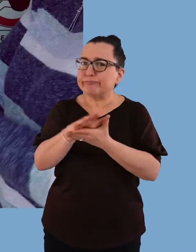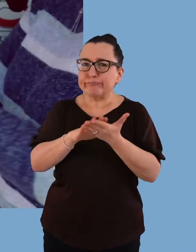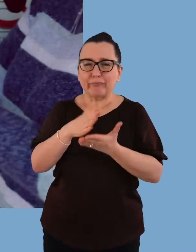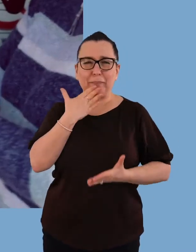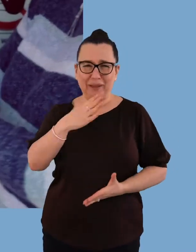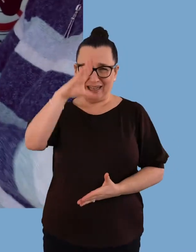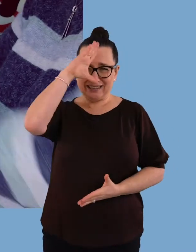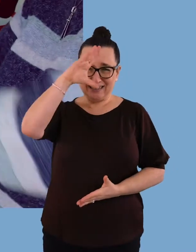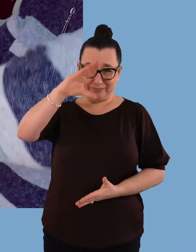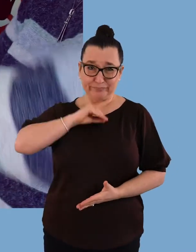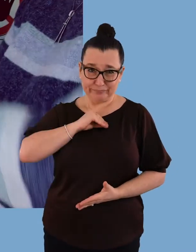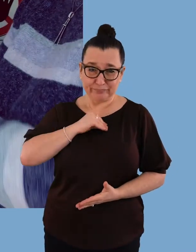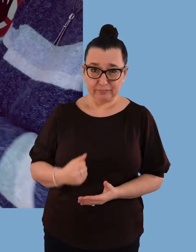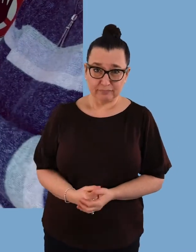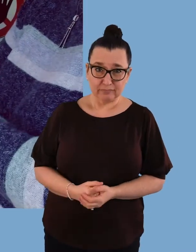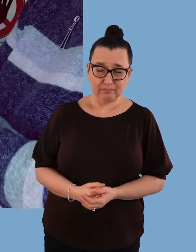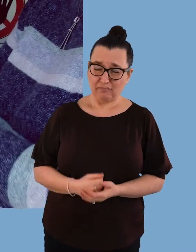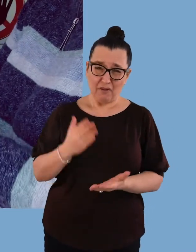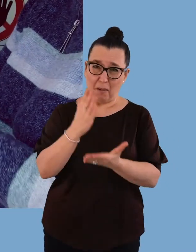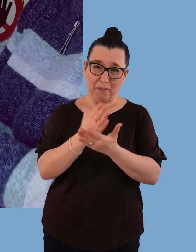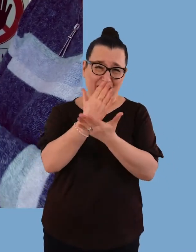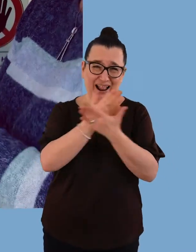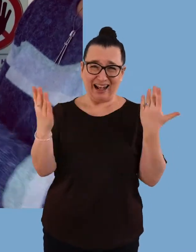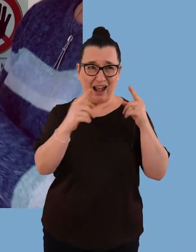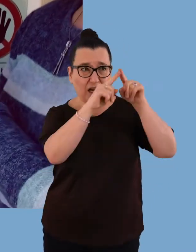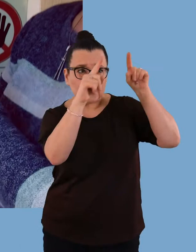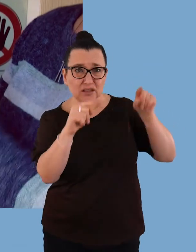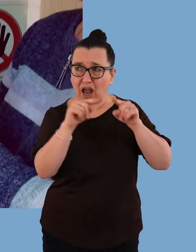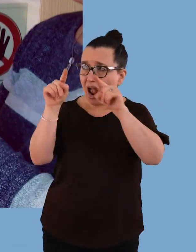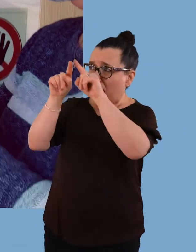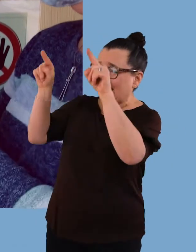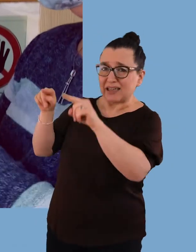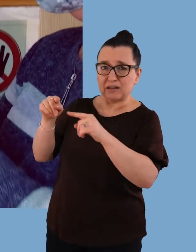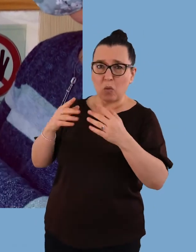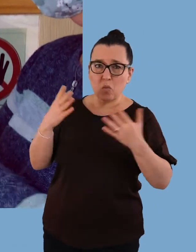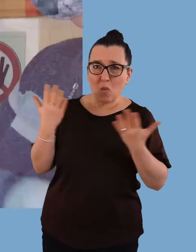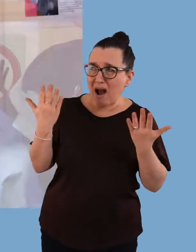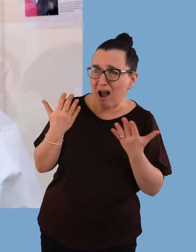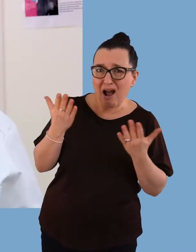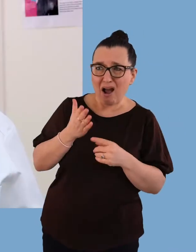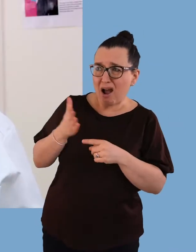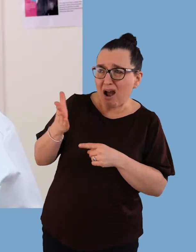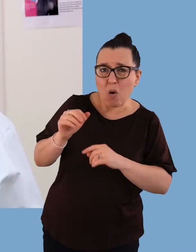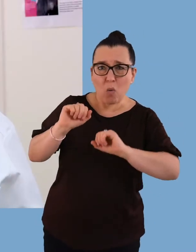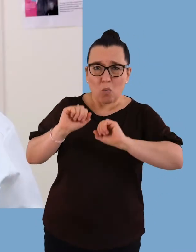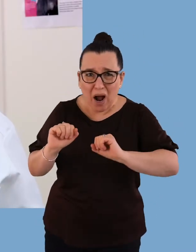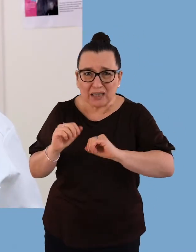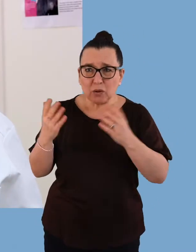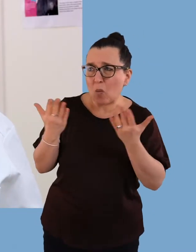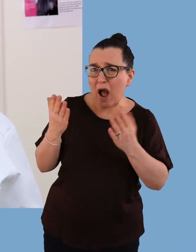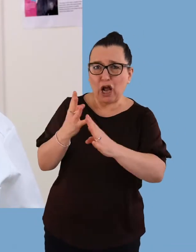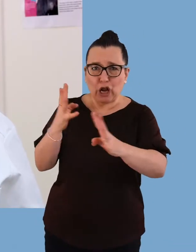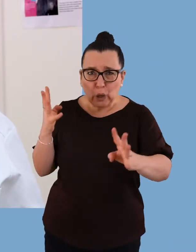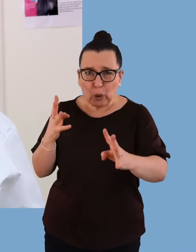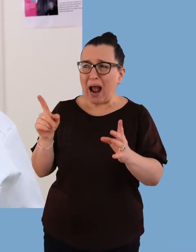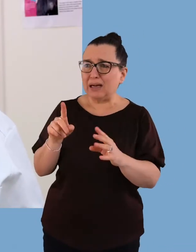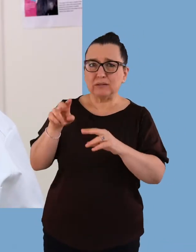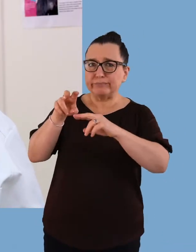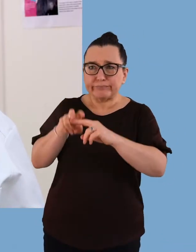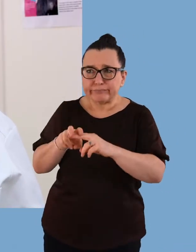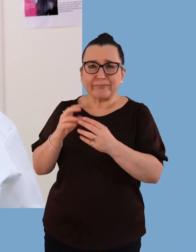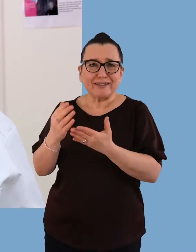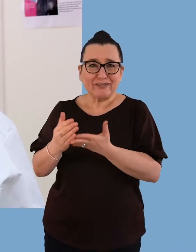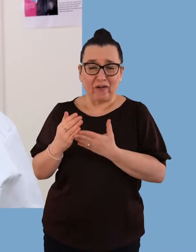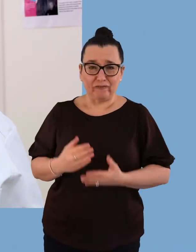if you have a medical condition which means you can't please just let us know there'll be clear signs to show you where to wait